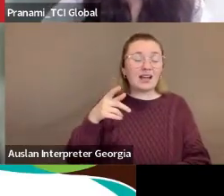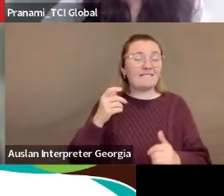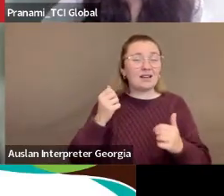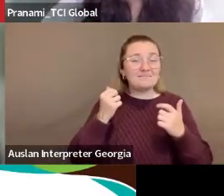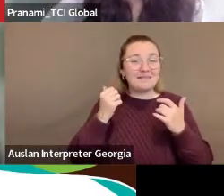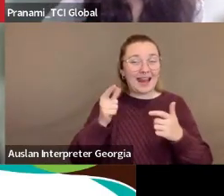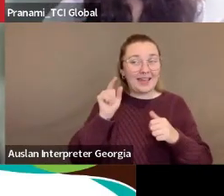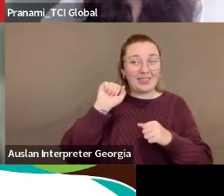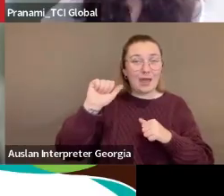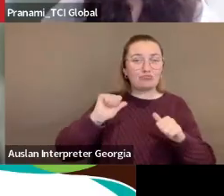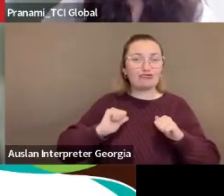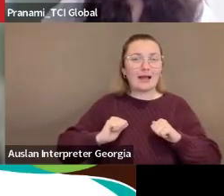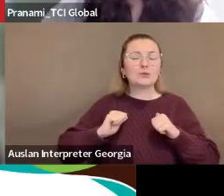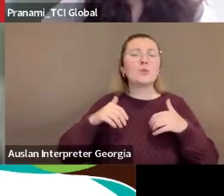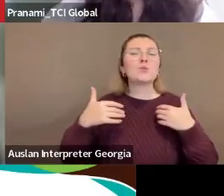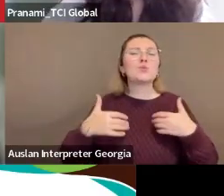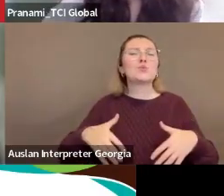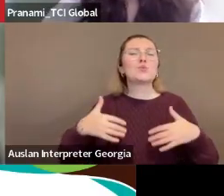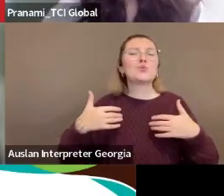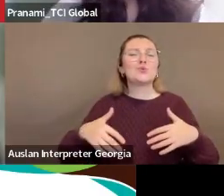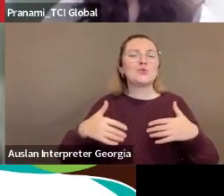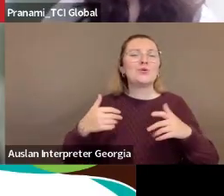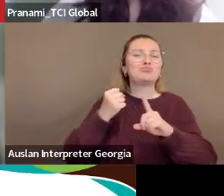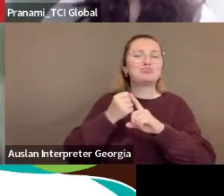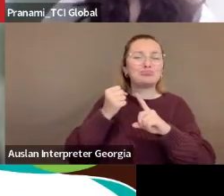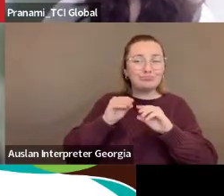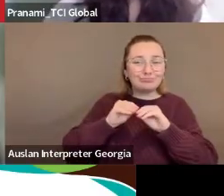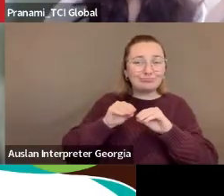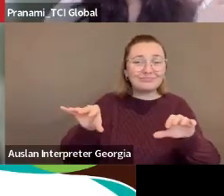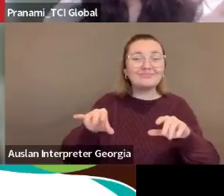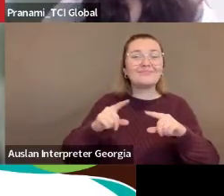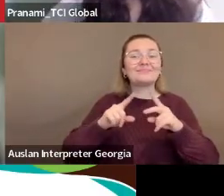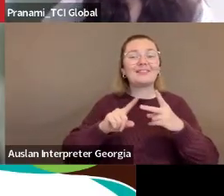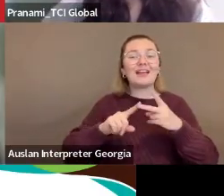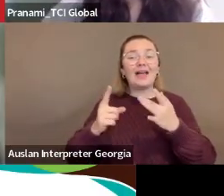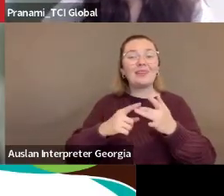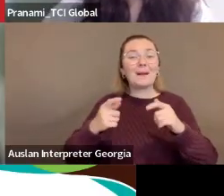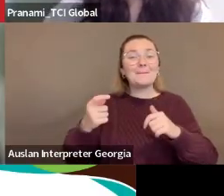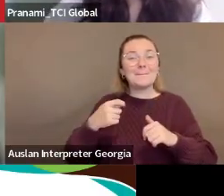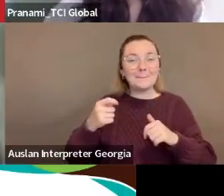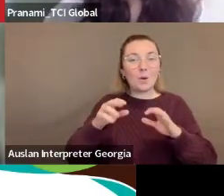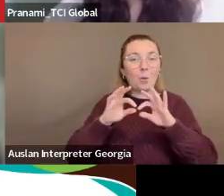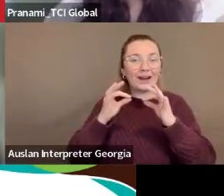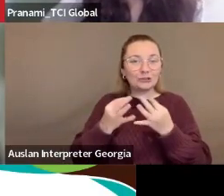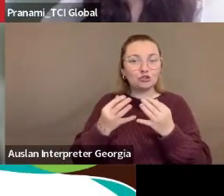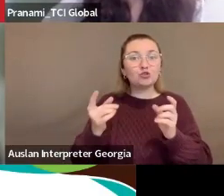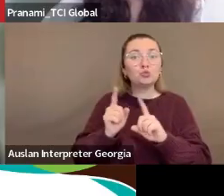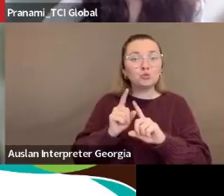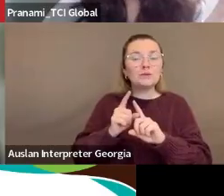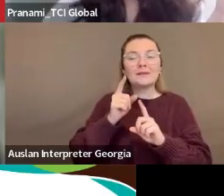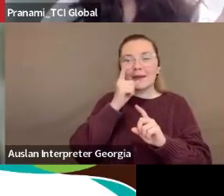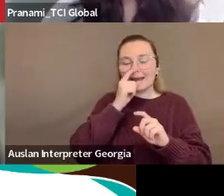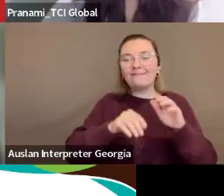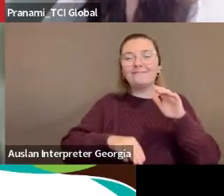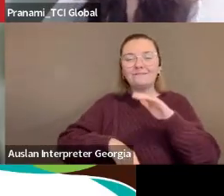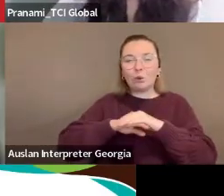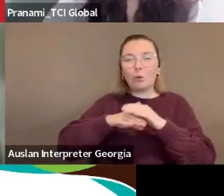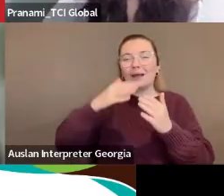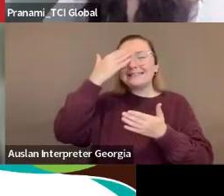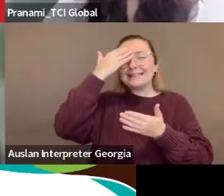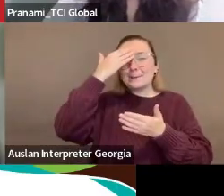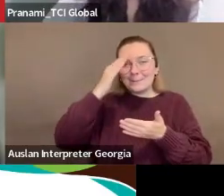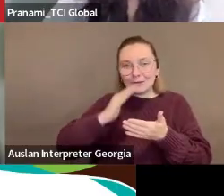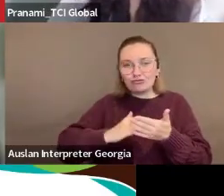of these practices have also been initiated by our member OPDs, which allow people to experience support back in